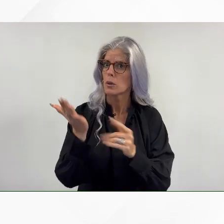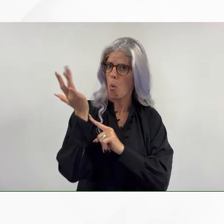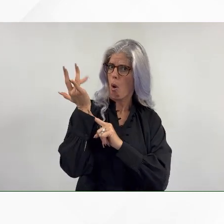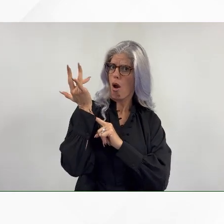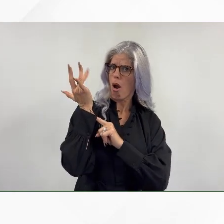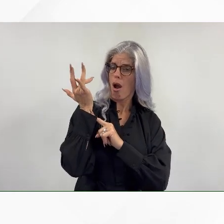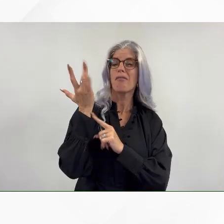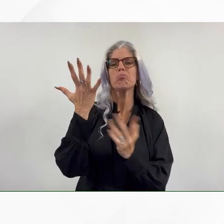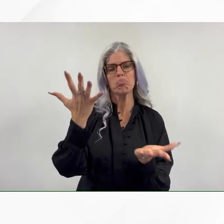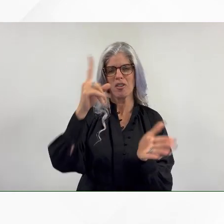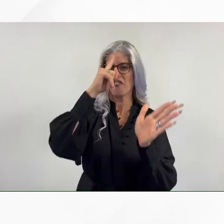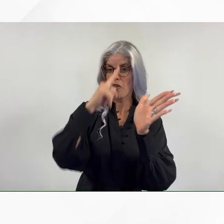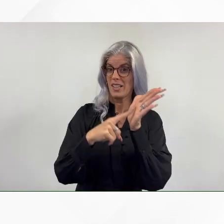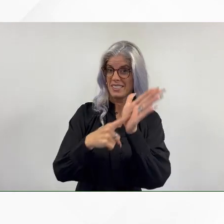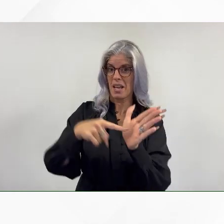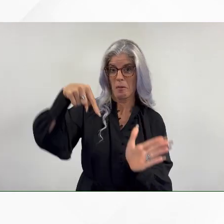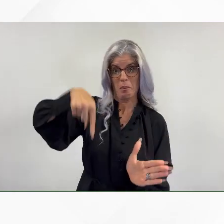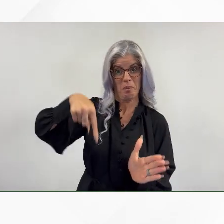programs.